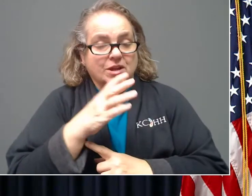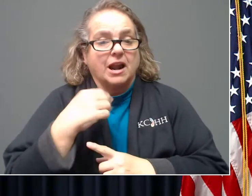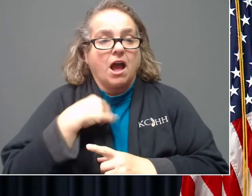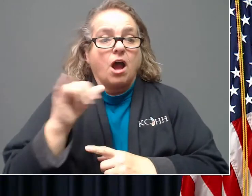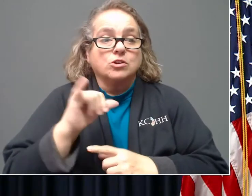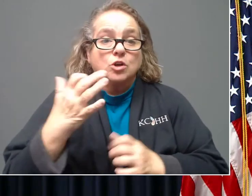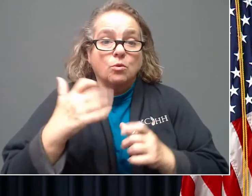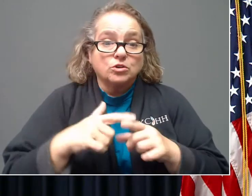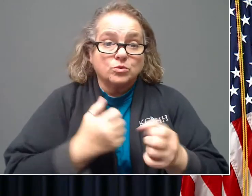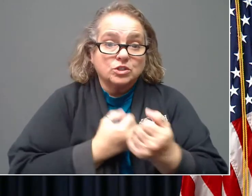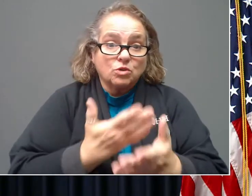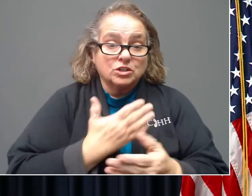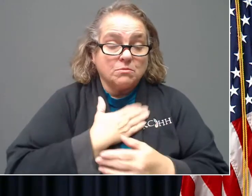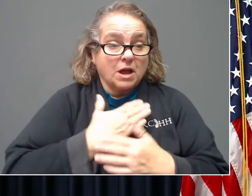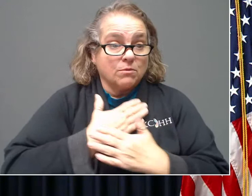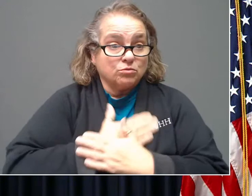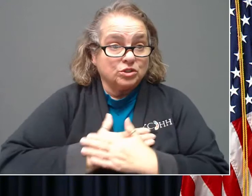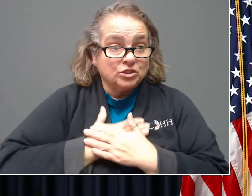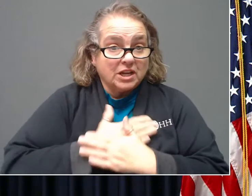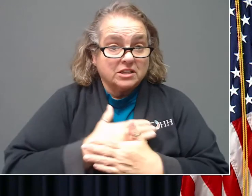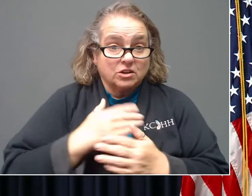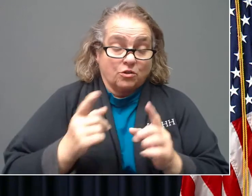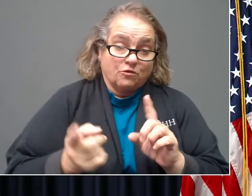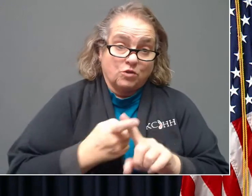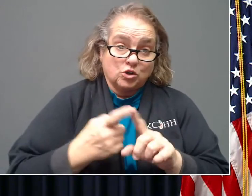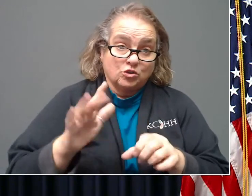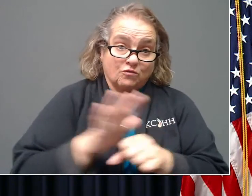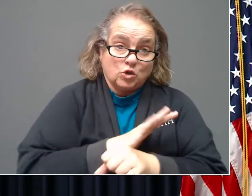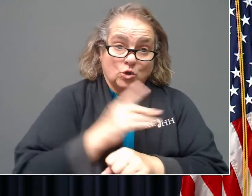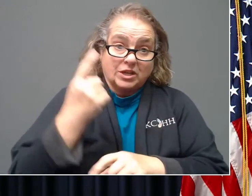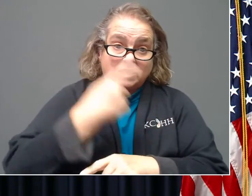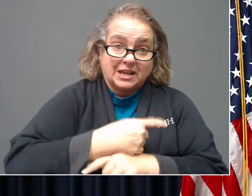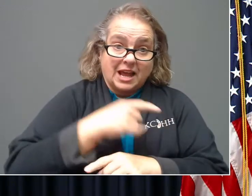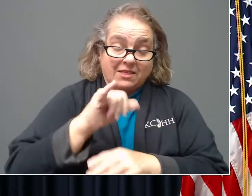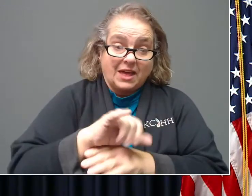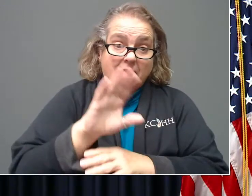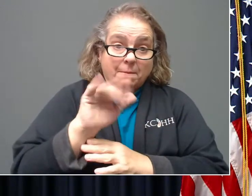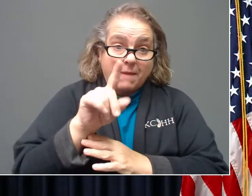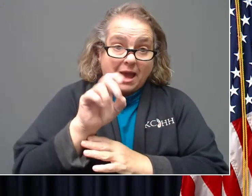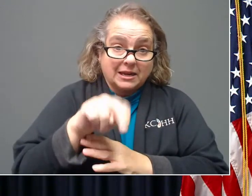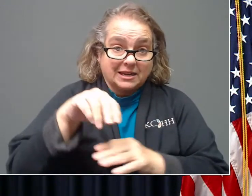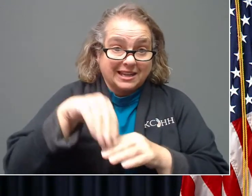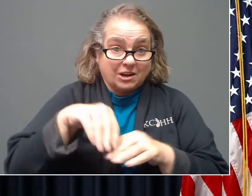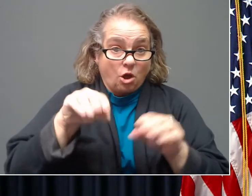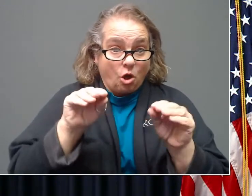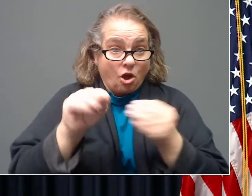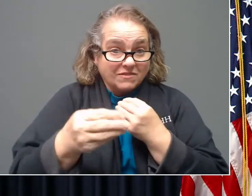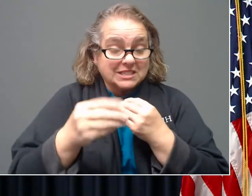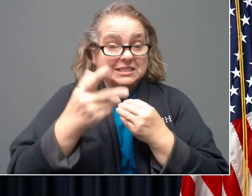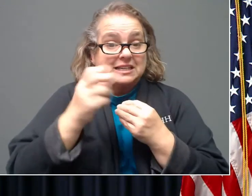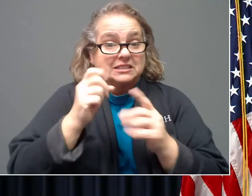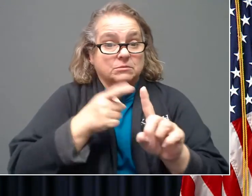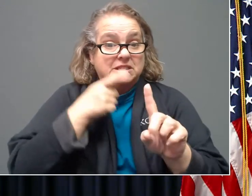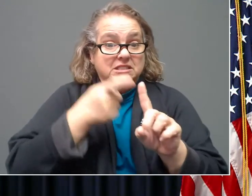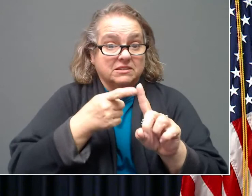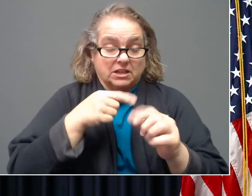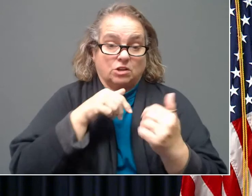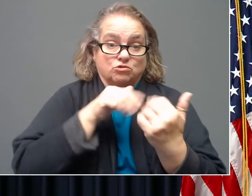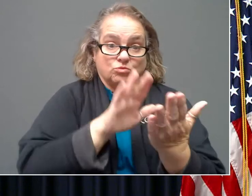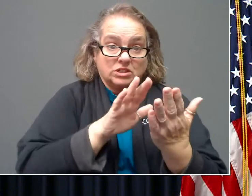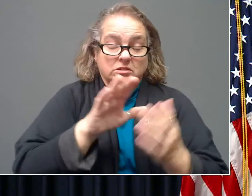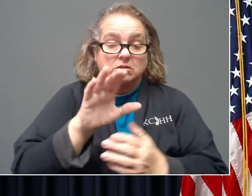that in the first full day that President Biden has been in office, he specifically addressed the coronavirus